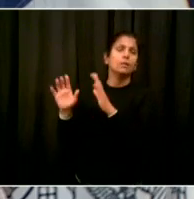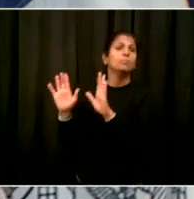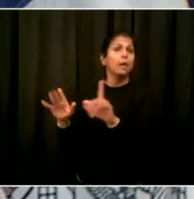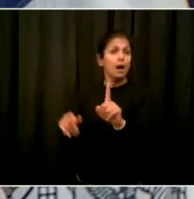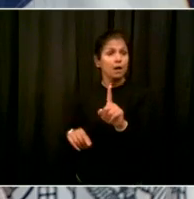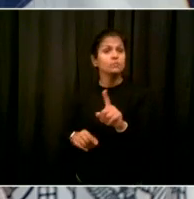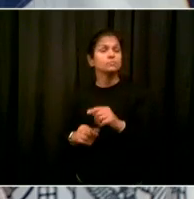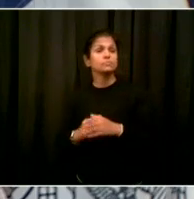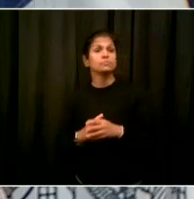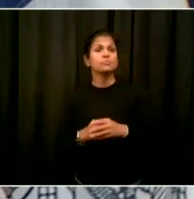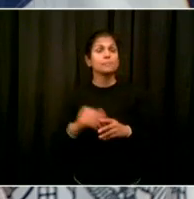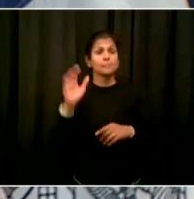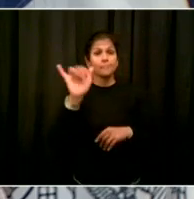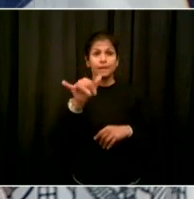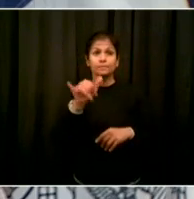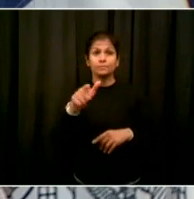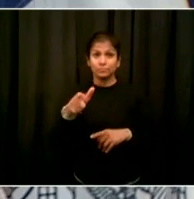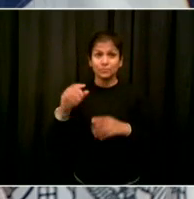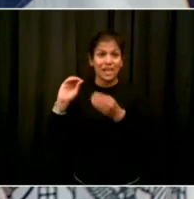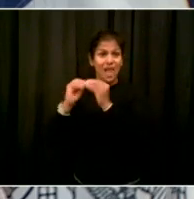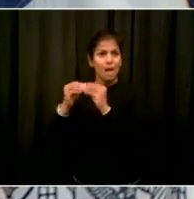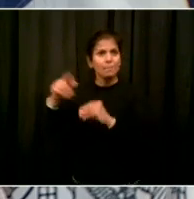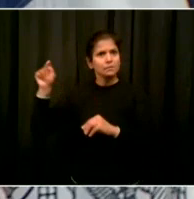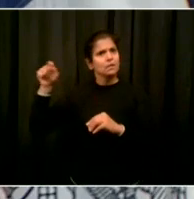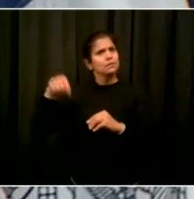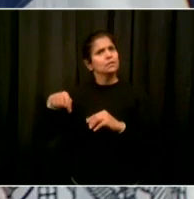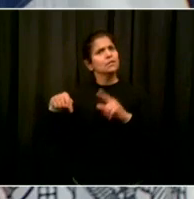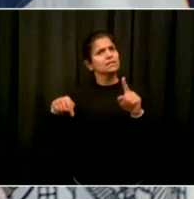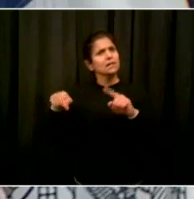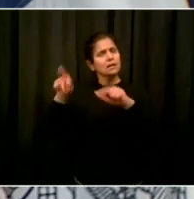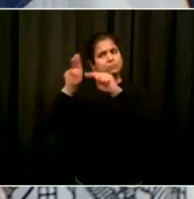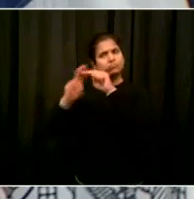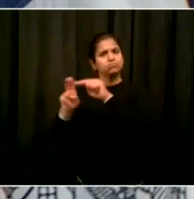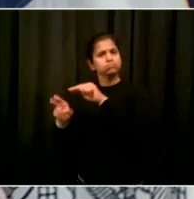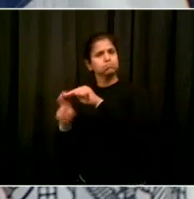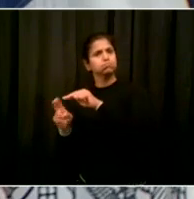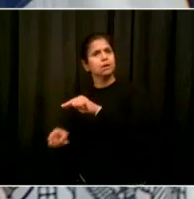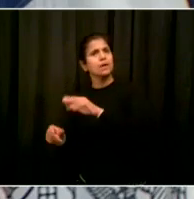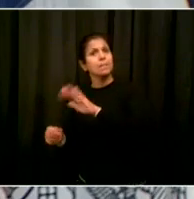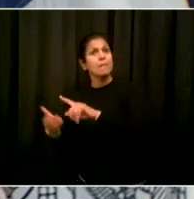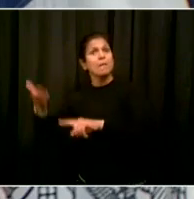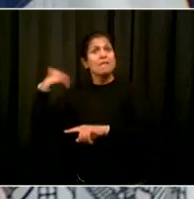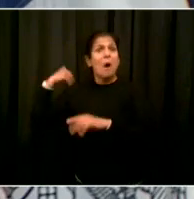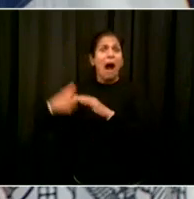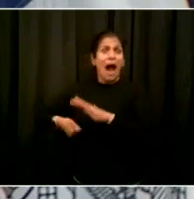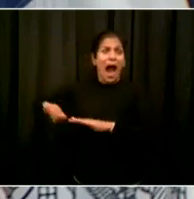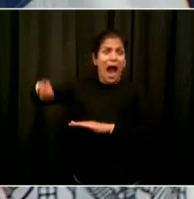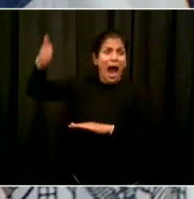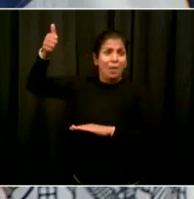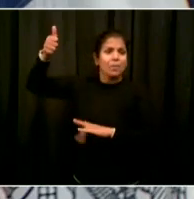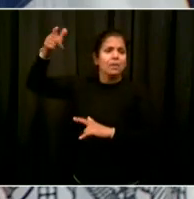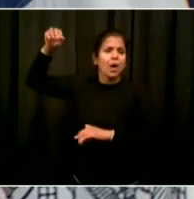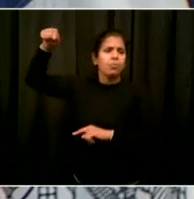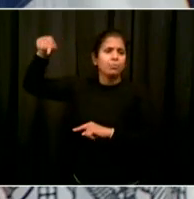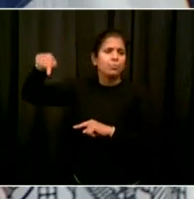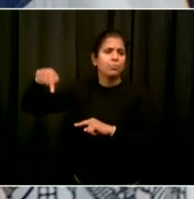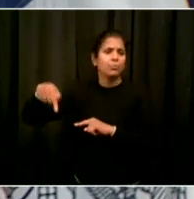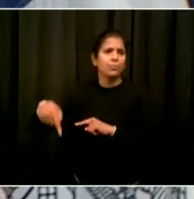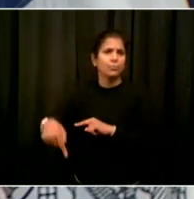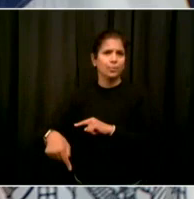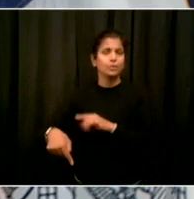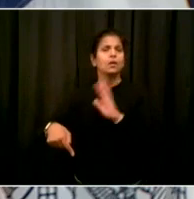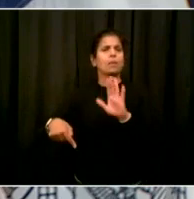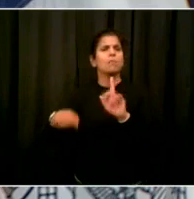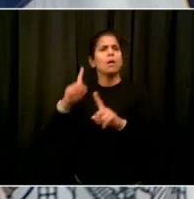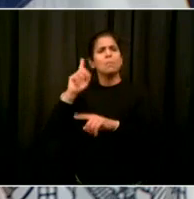higher level of positive cases and higher level of positivity is also related as we talked about earlier, there's a lot more testing happening in